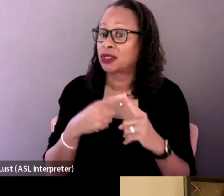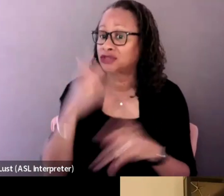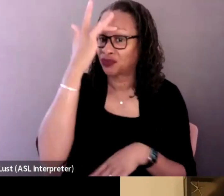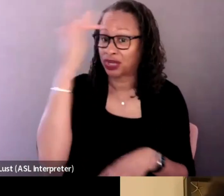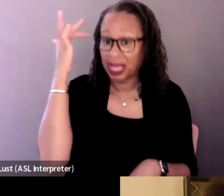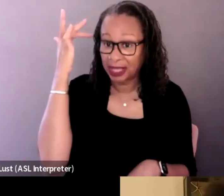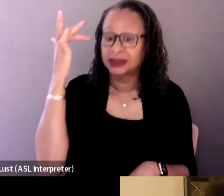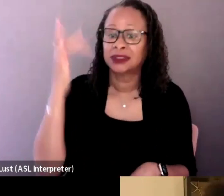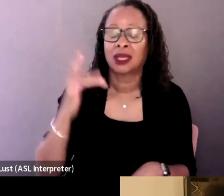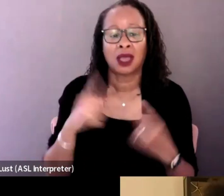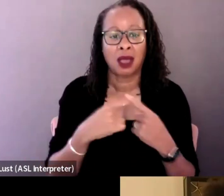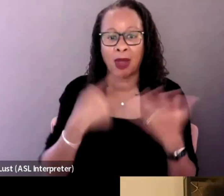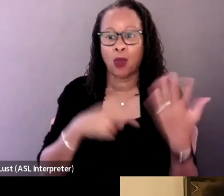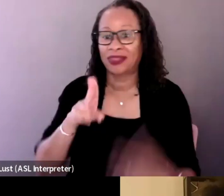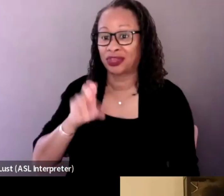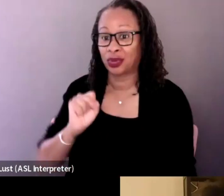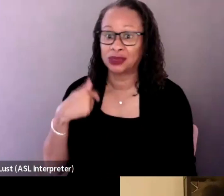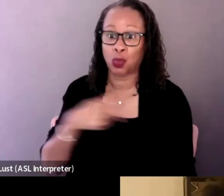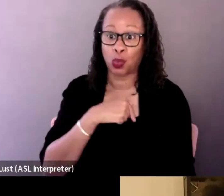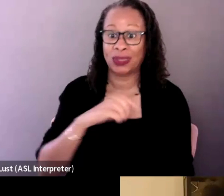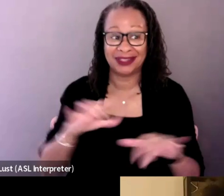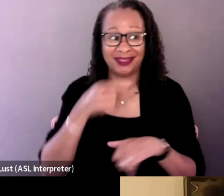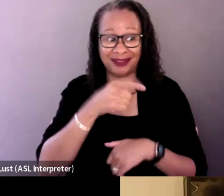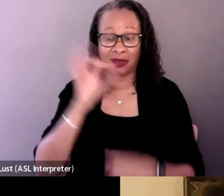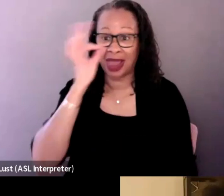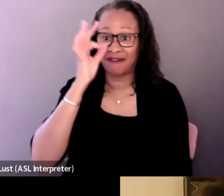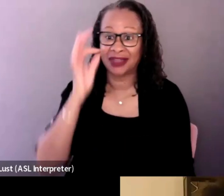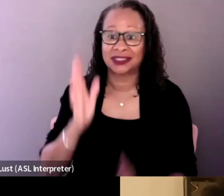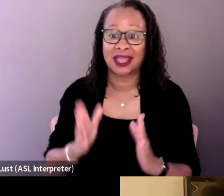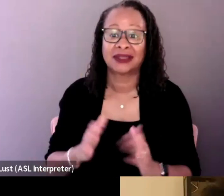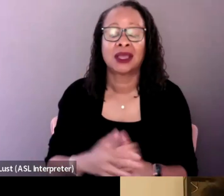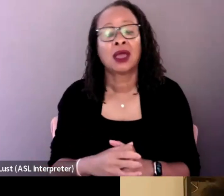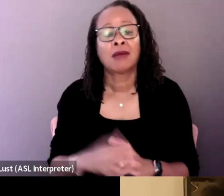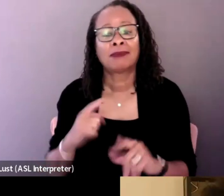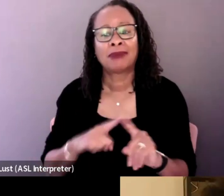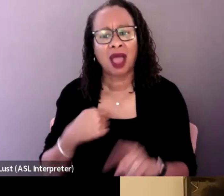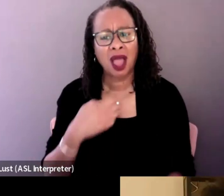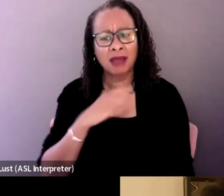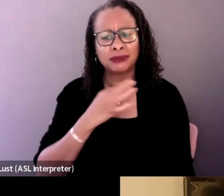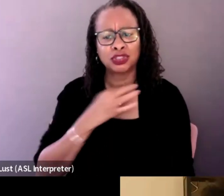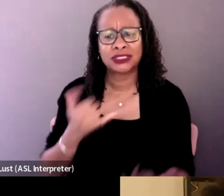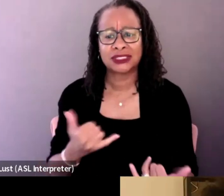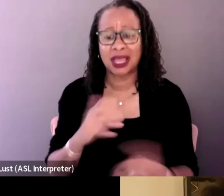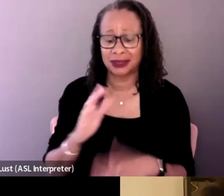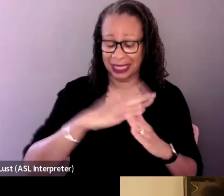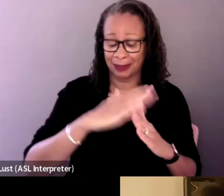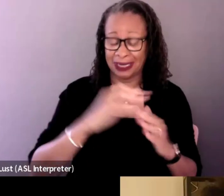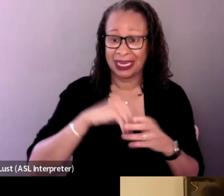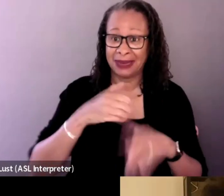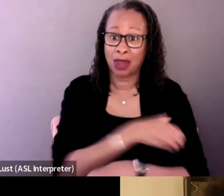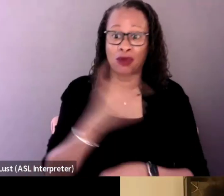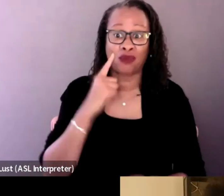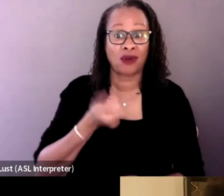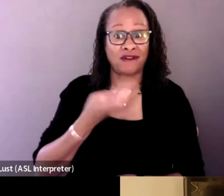forget about what the US, what we did in Afghanistan. But I am curious now that the Taliban has been in power for a few